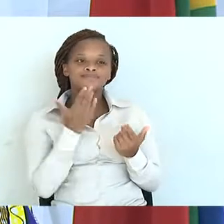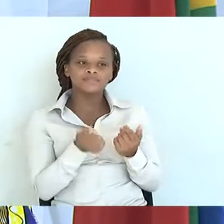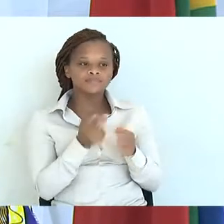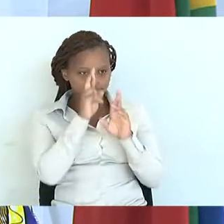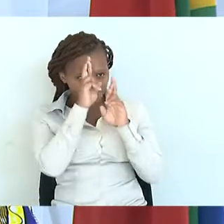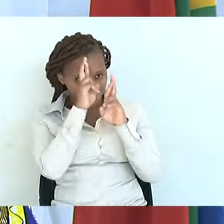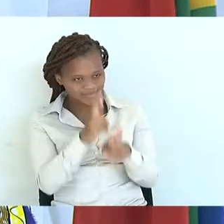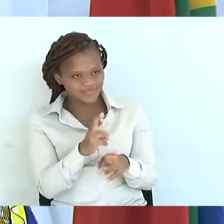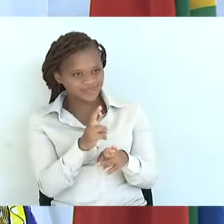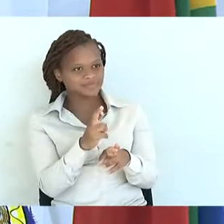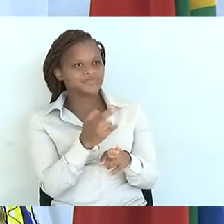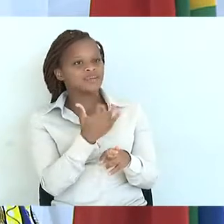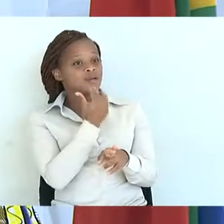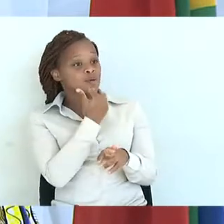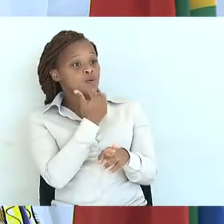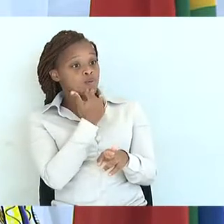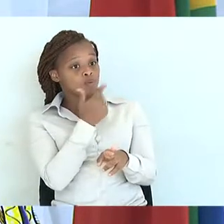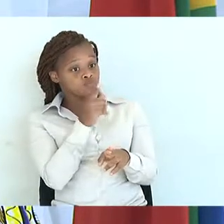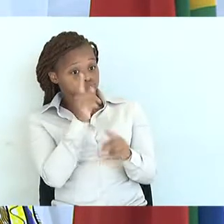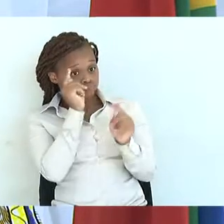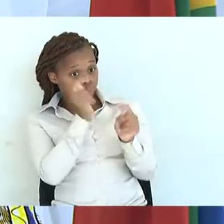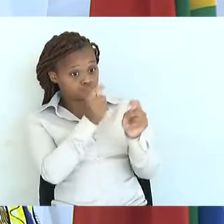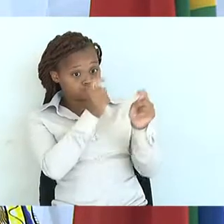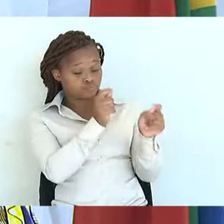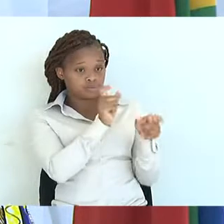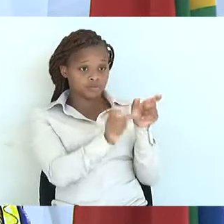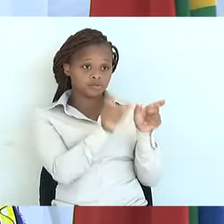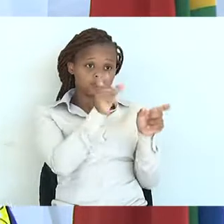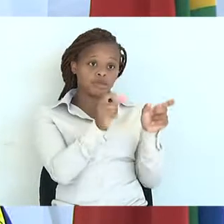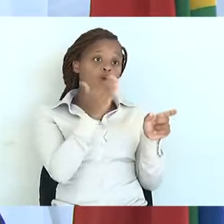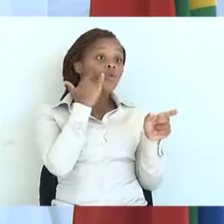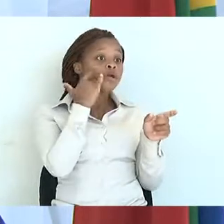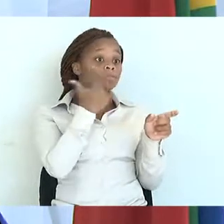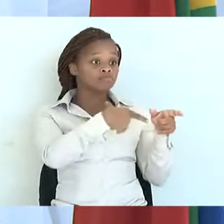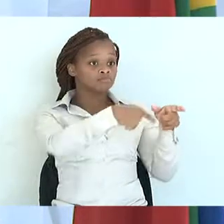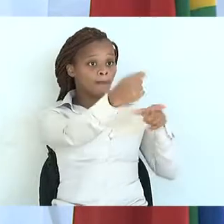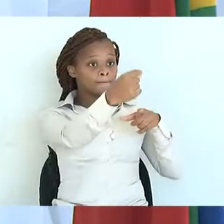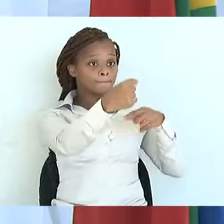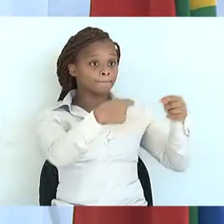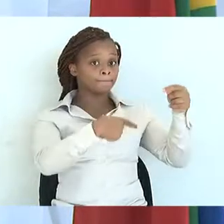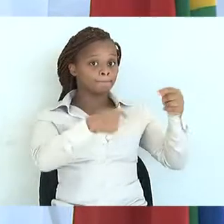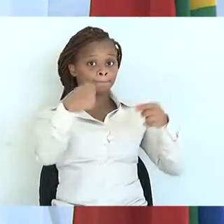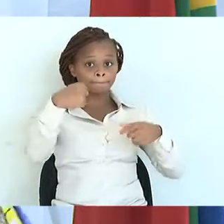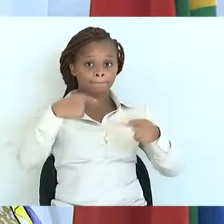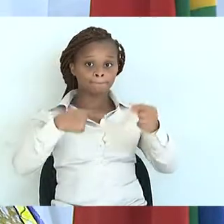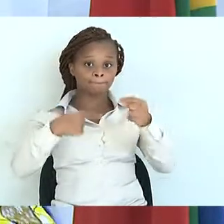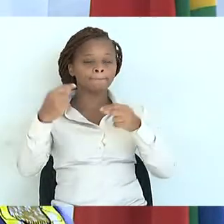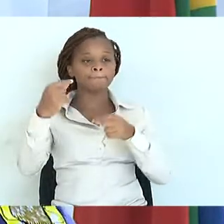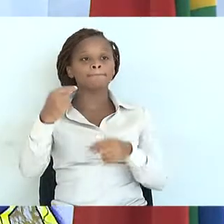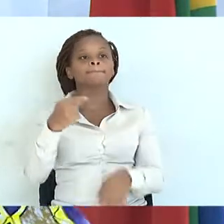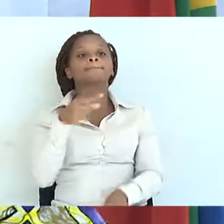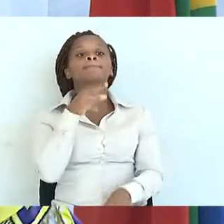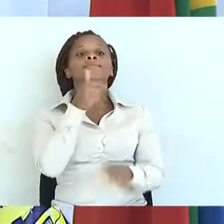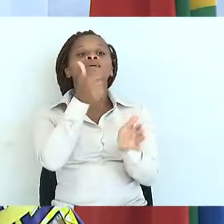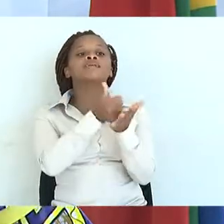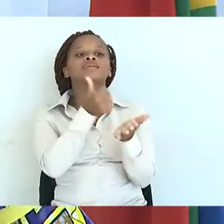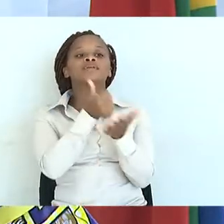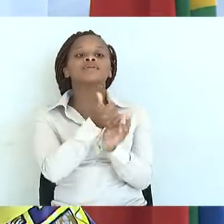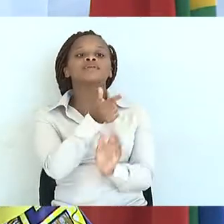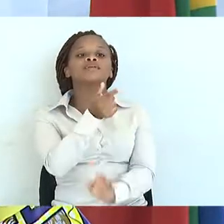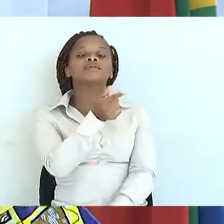sibahloniphe abahlonishwa uma bephuma, abahlonishwa bahleli